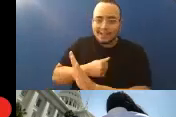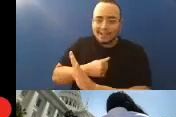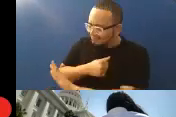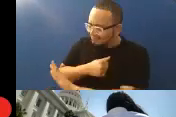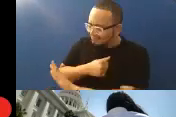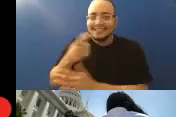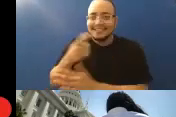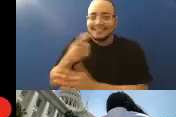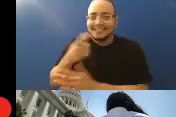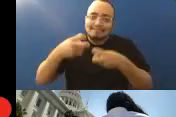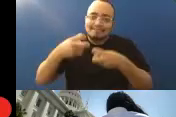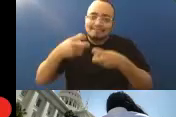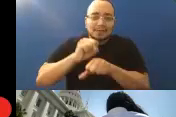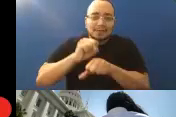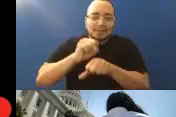working at home.